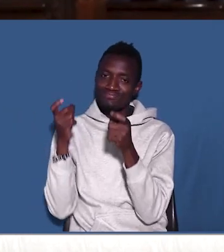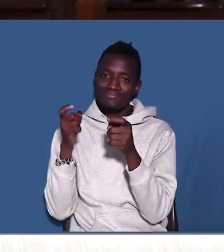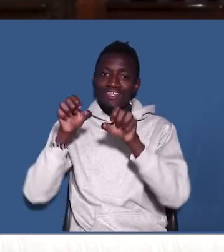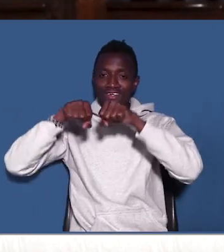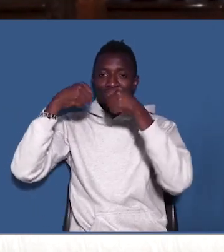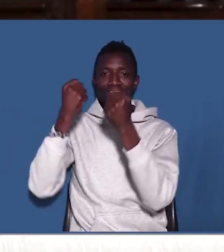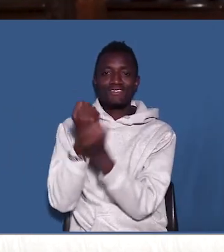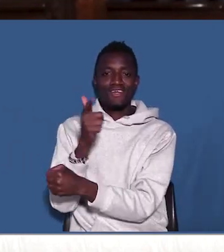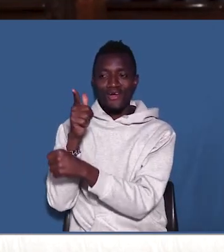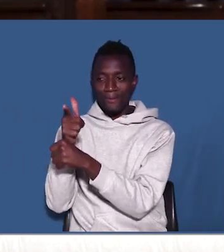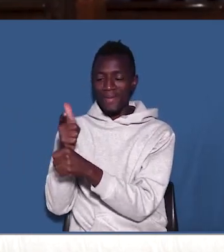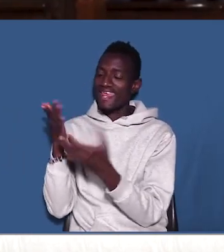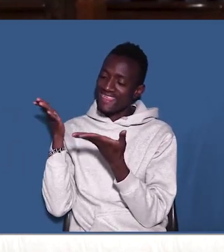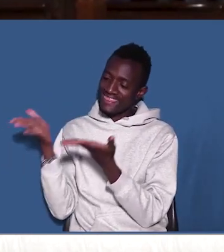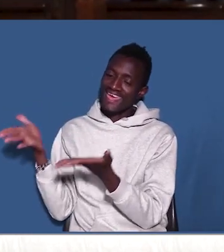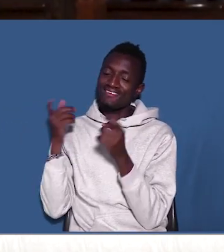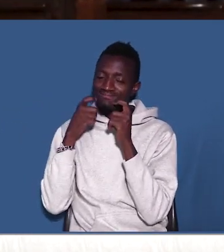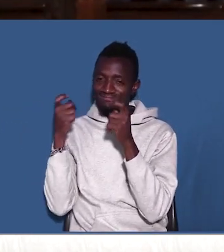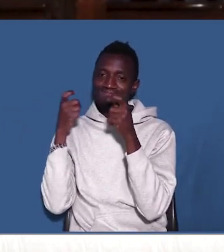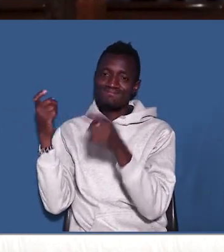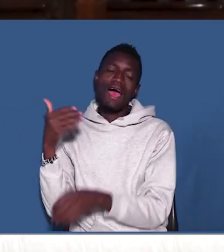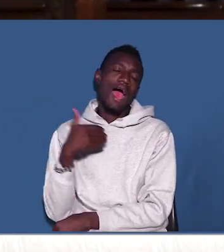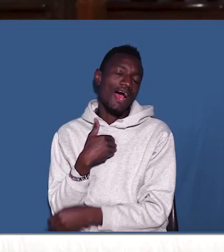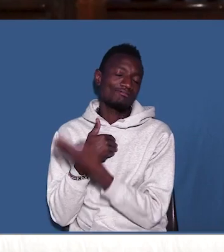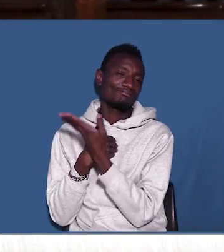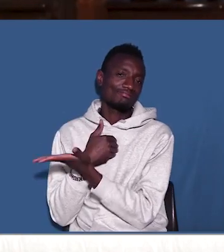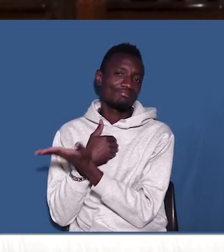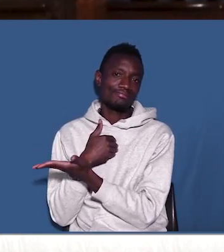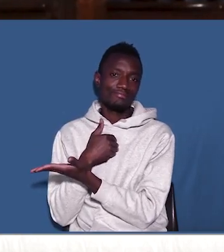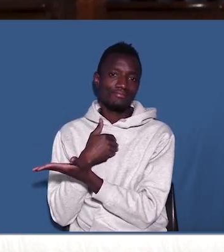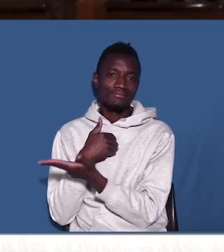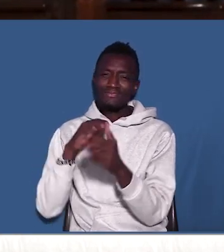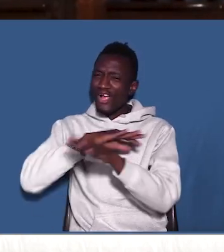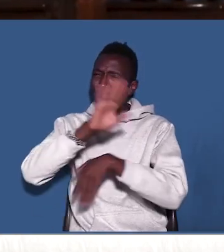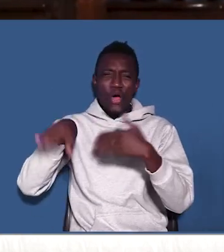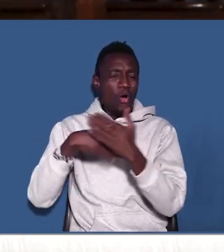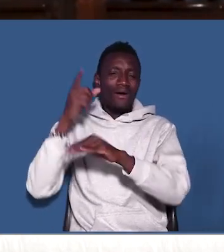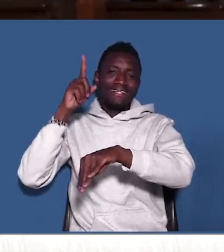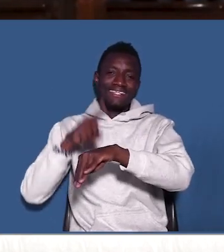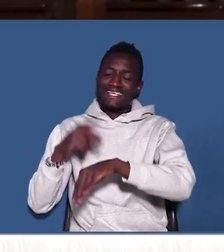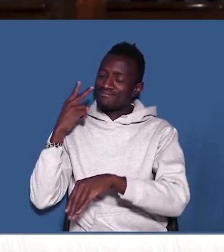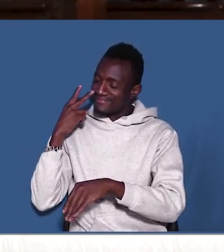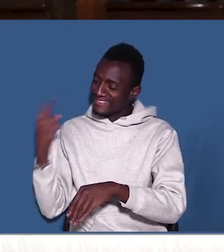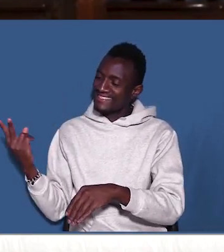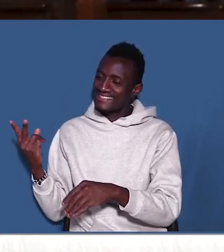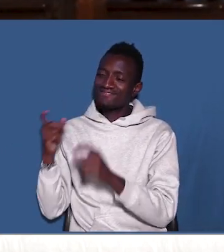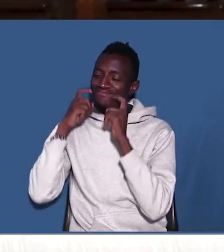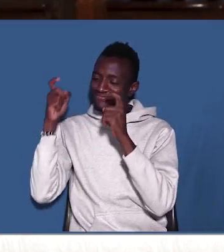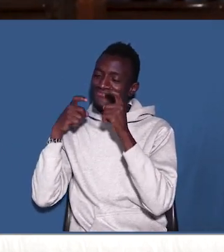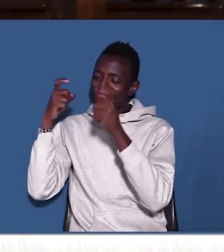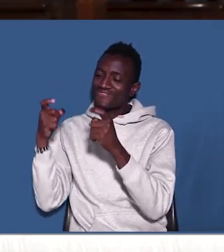social media, you know, a wanting lifestyle, people killing each other, you